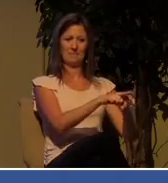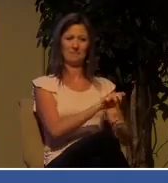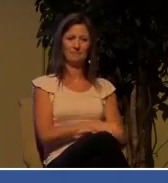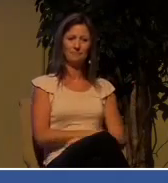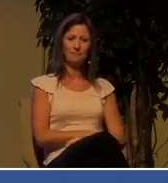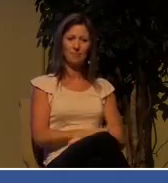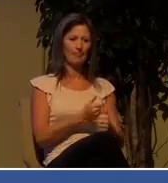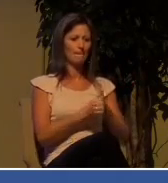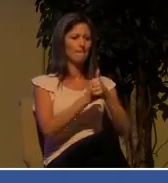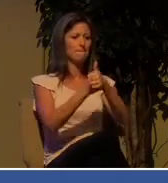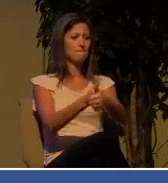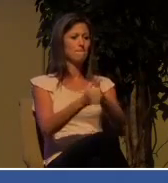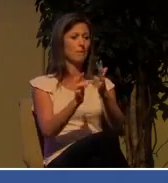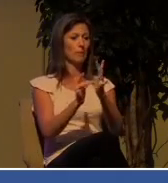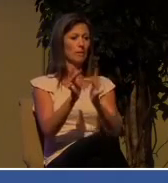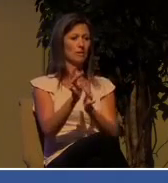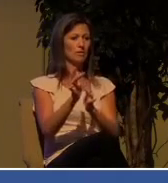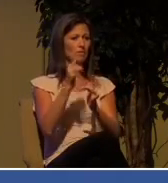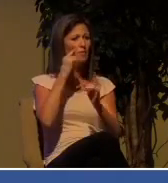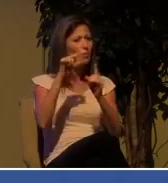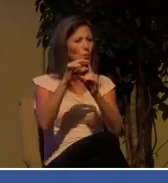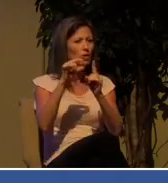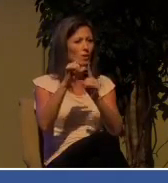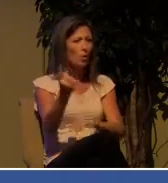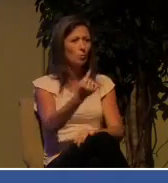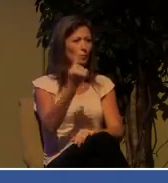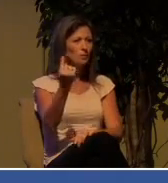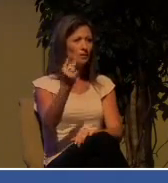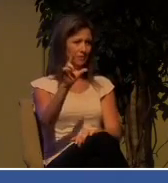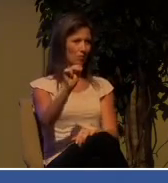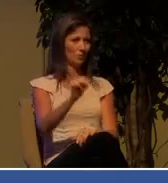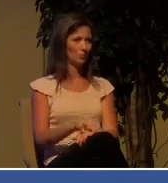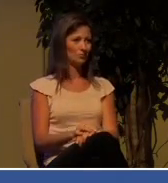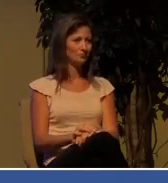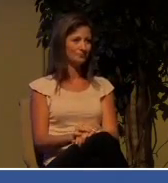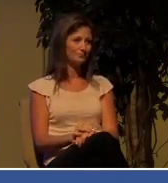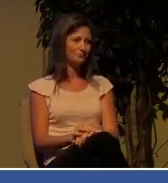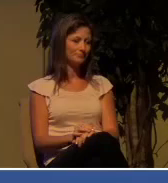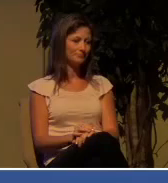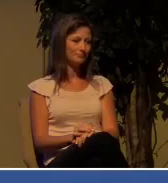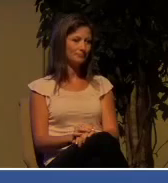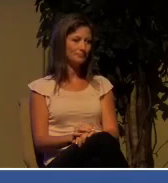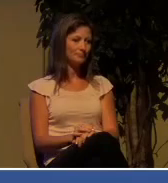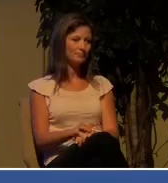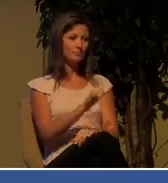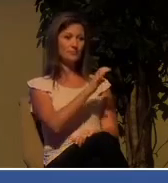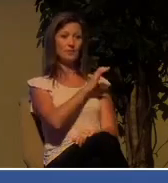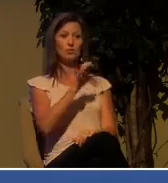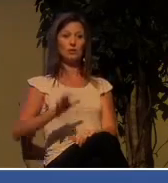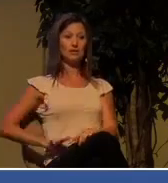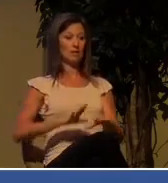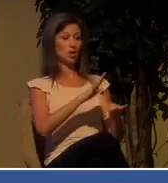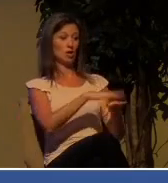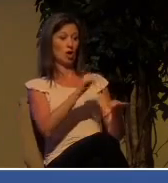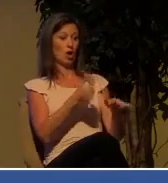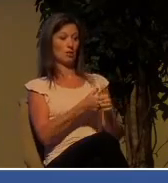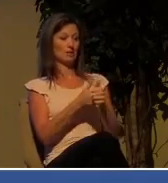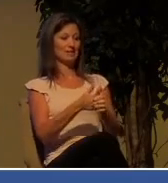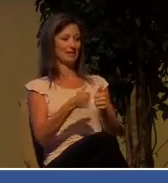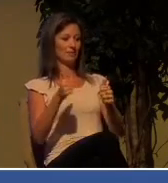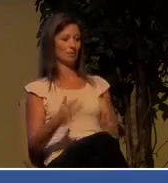just because of his words. There's more to the story of Christ's call to the disciples as we find it in Luke chapter